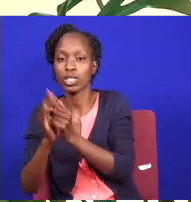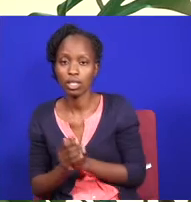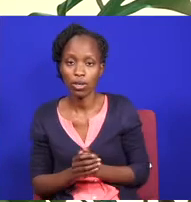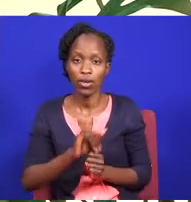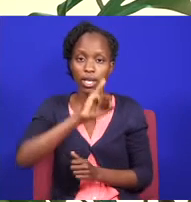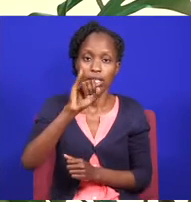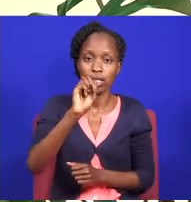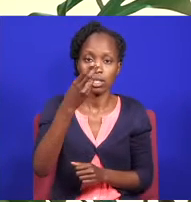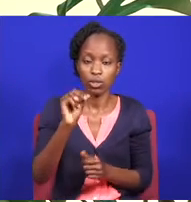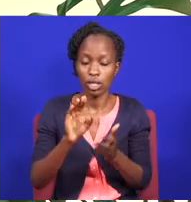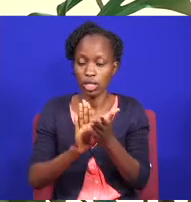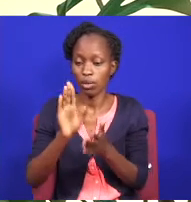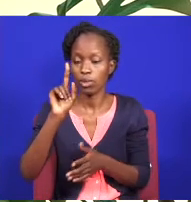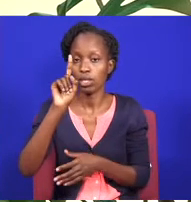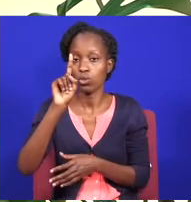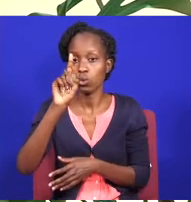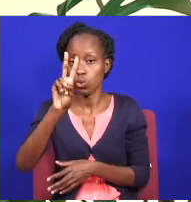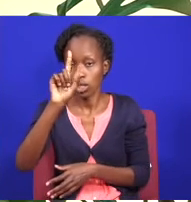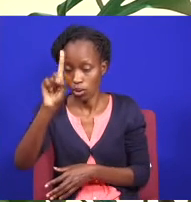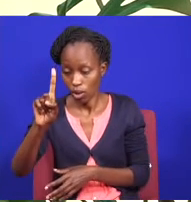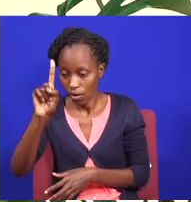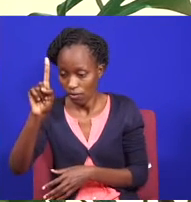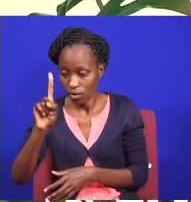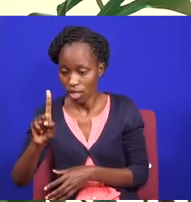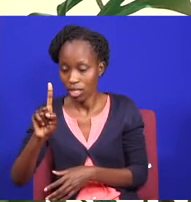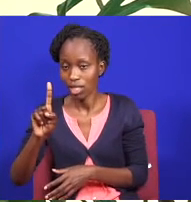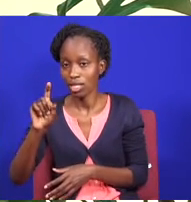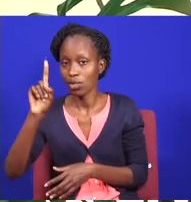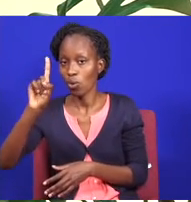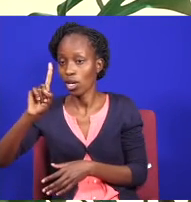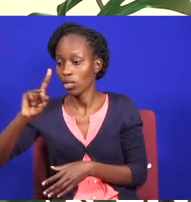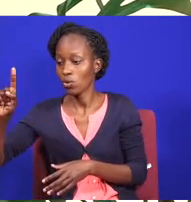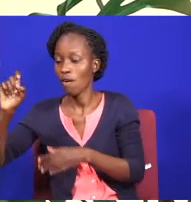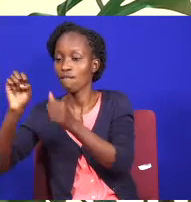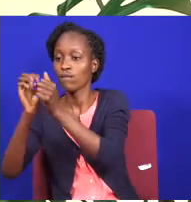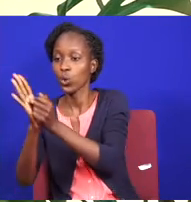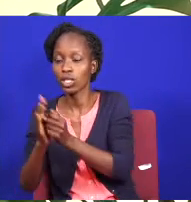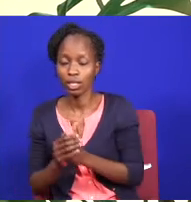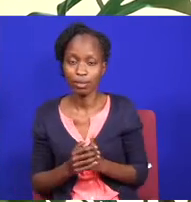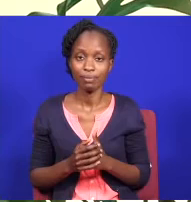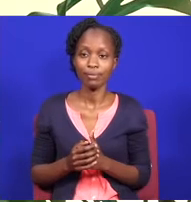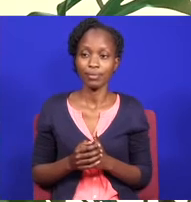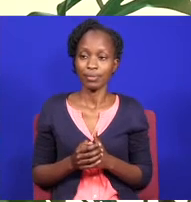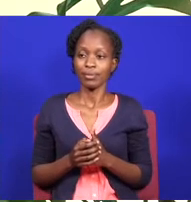John, chapter 21, verse 1 to 14. Kindly get your Bibles.